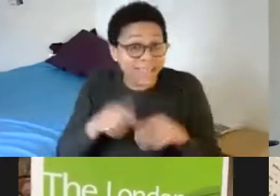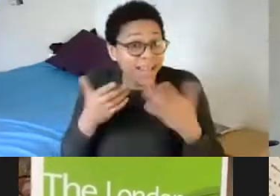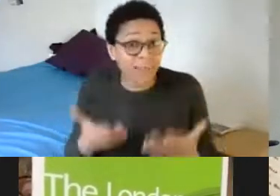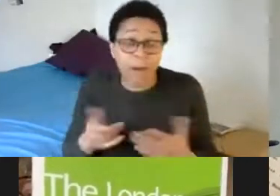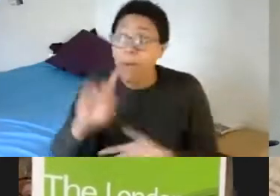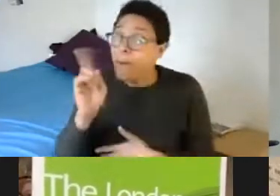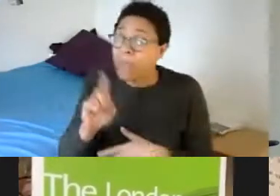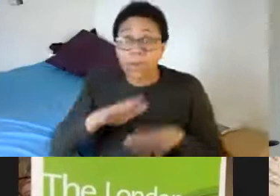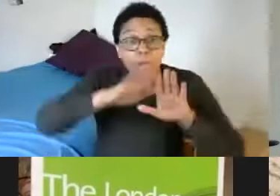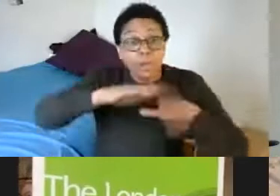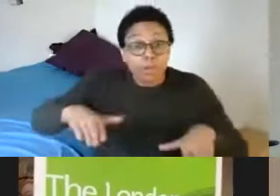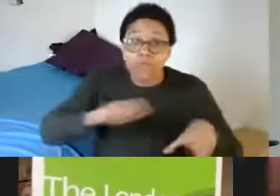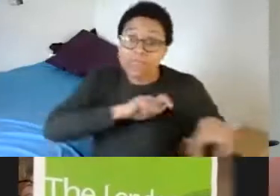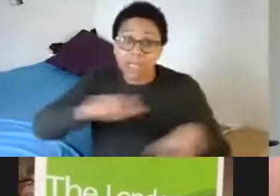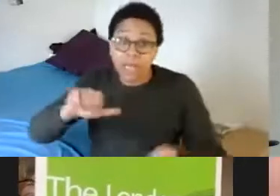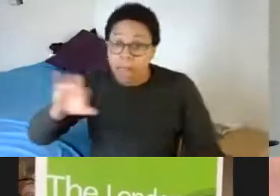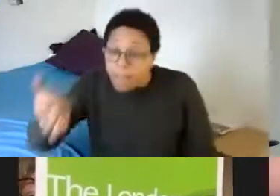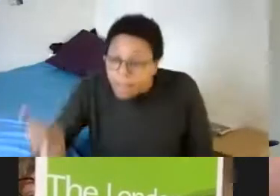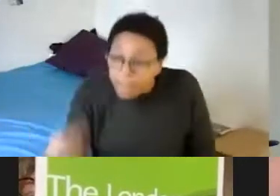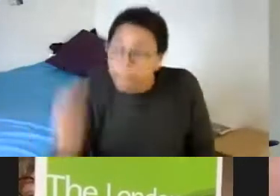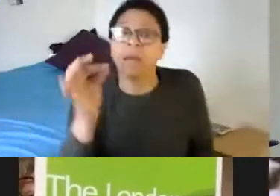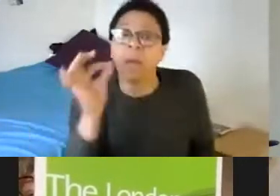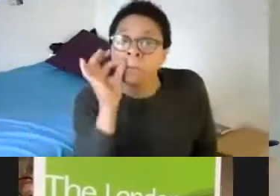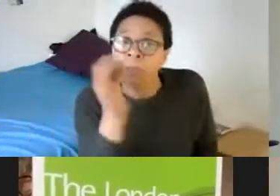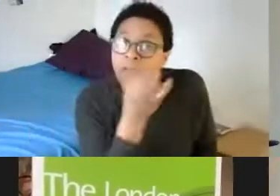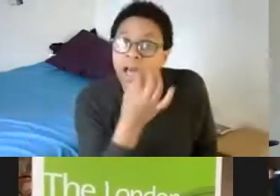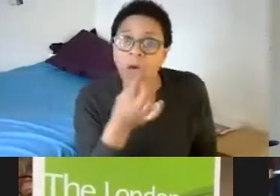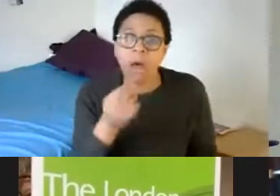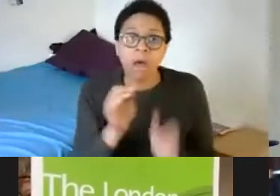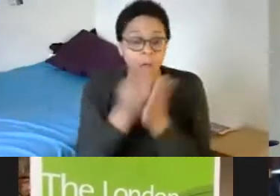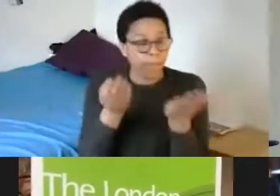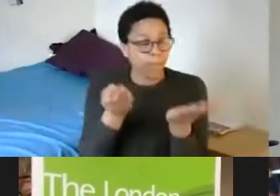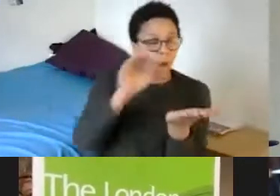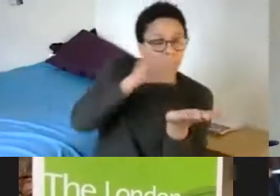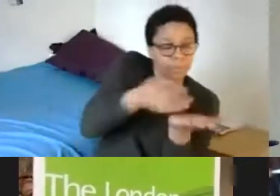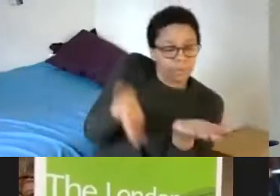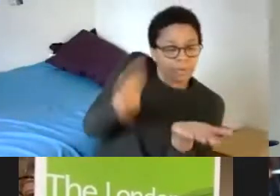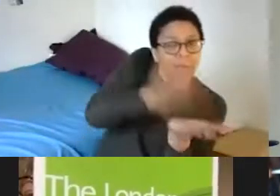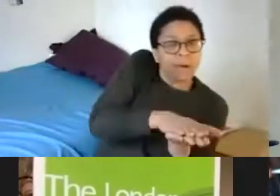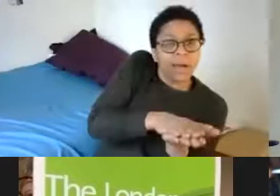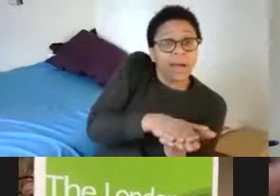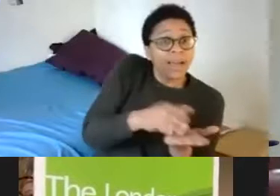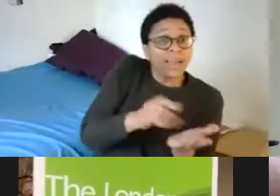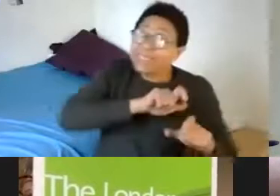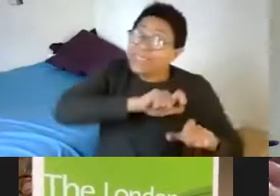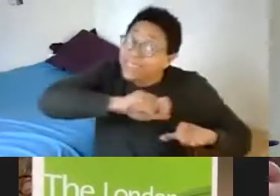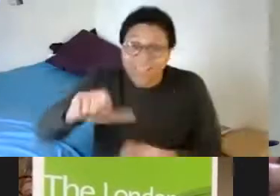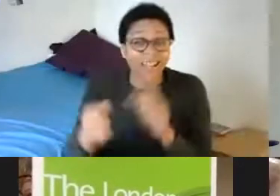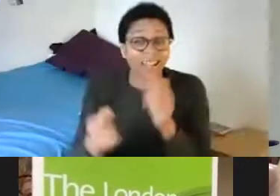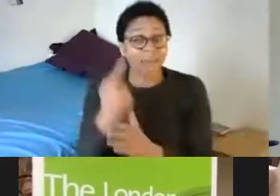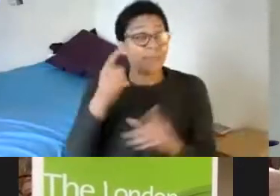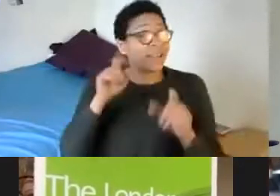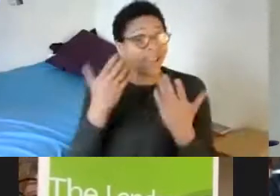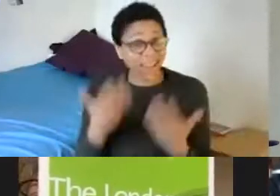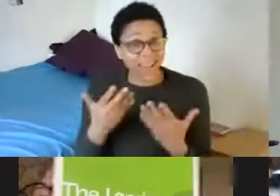a leaf between a rare book, yeah, painting between the lines of, you know, black and white engraving. This is something that, you